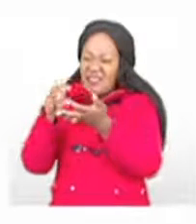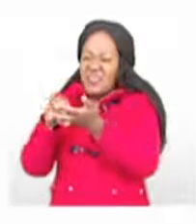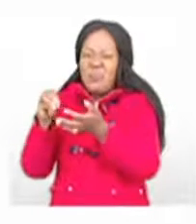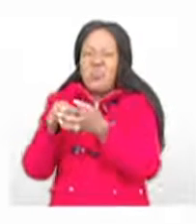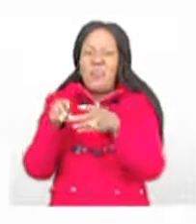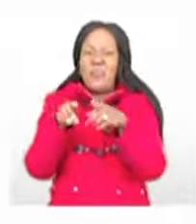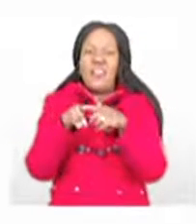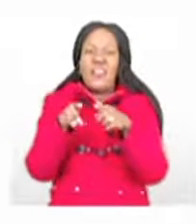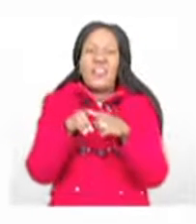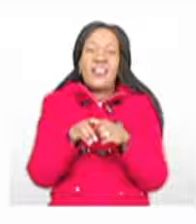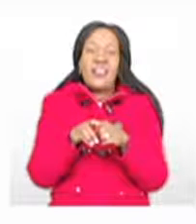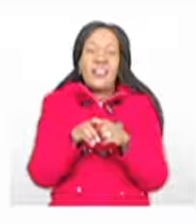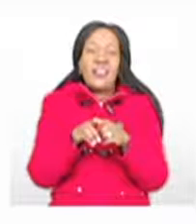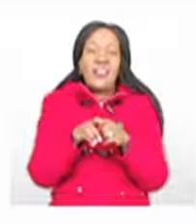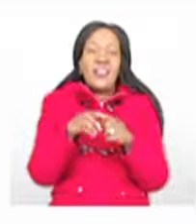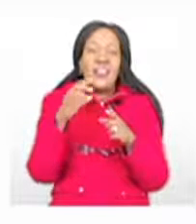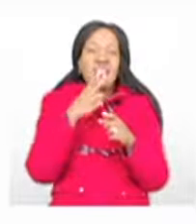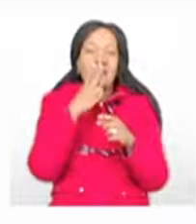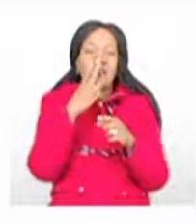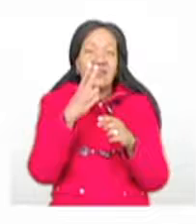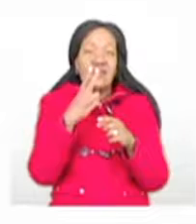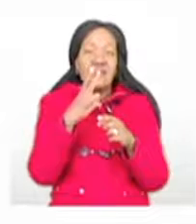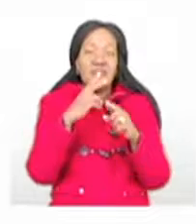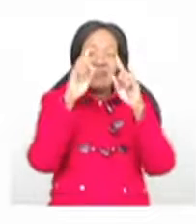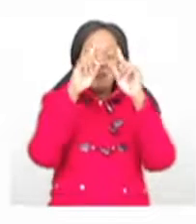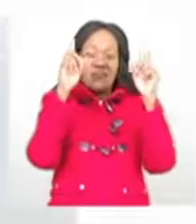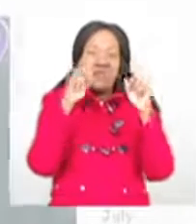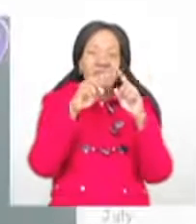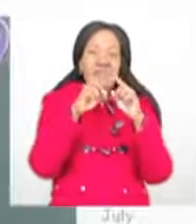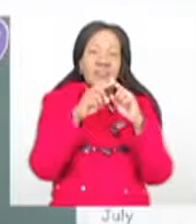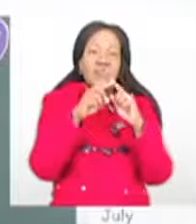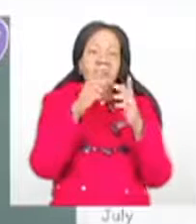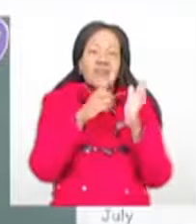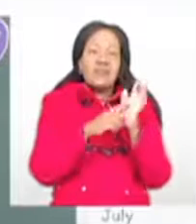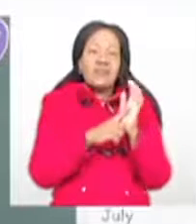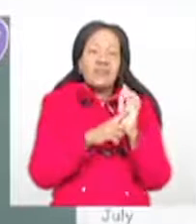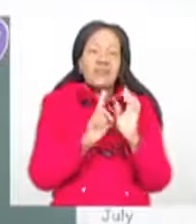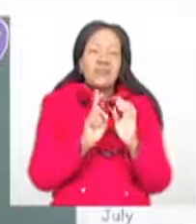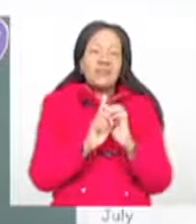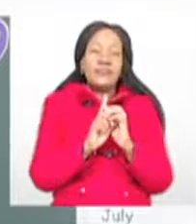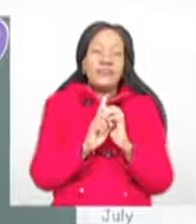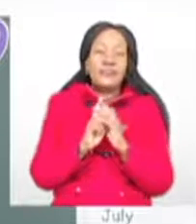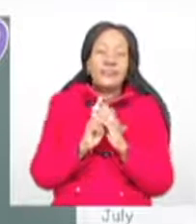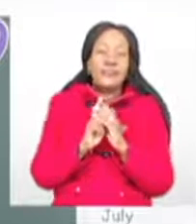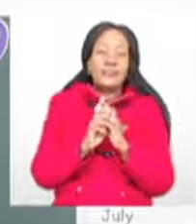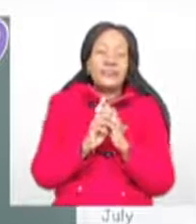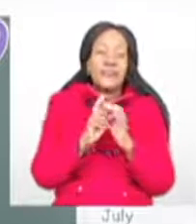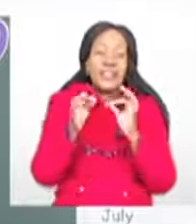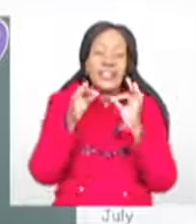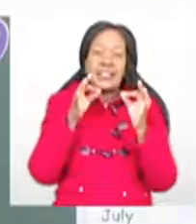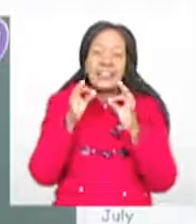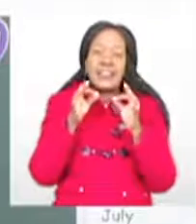move over to the board so that I can explain to you what you need to do.